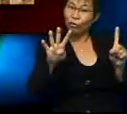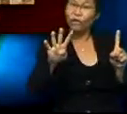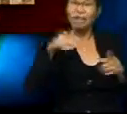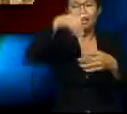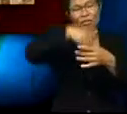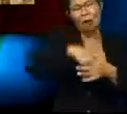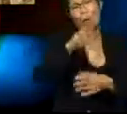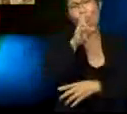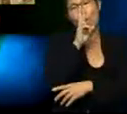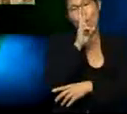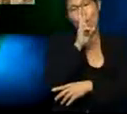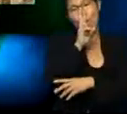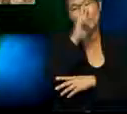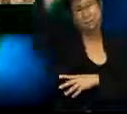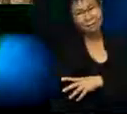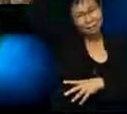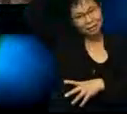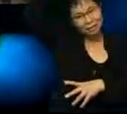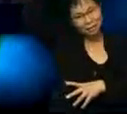1894 in Rawang, Selangor.